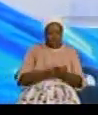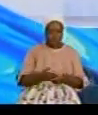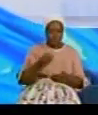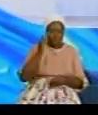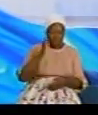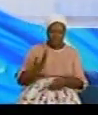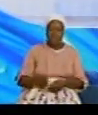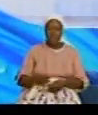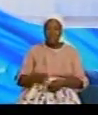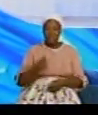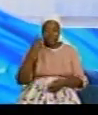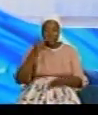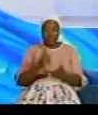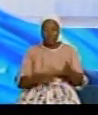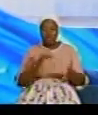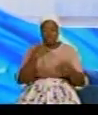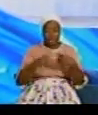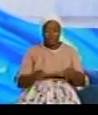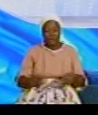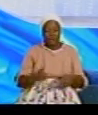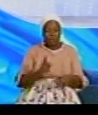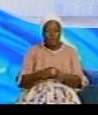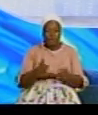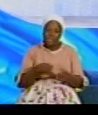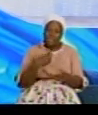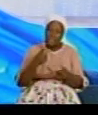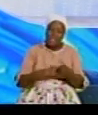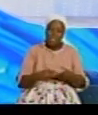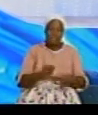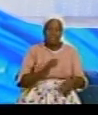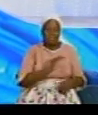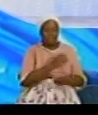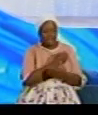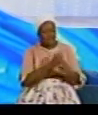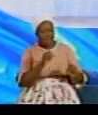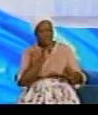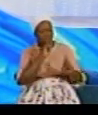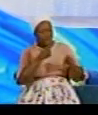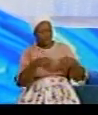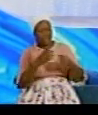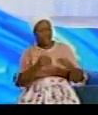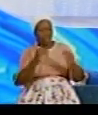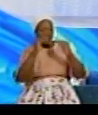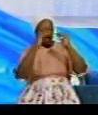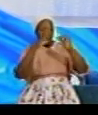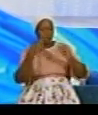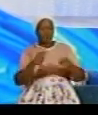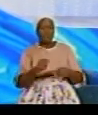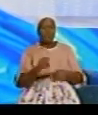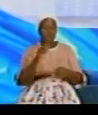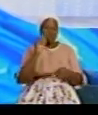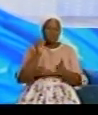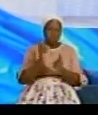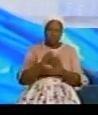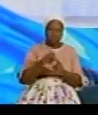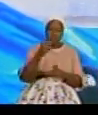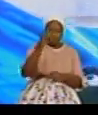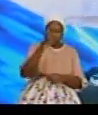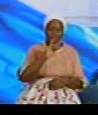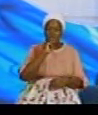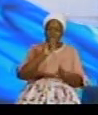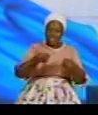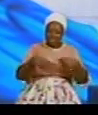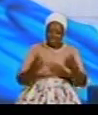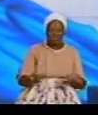And then salvation is gone, and the standard of the doctrine of the word of God is done, and